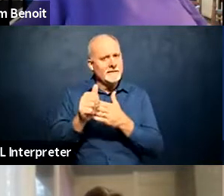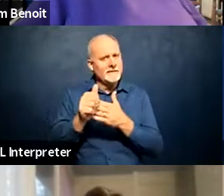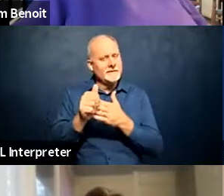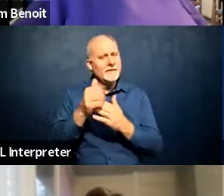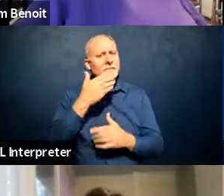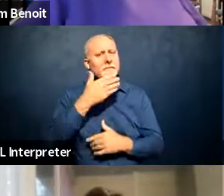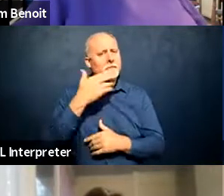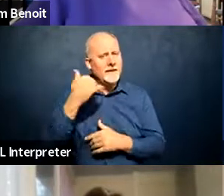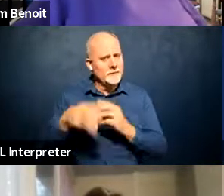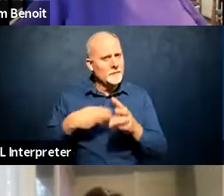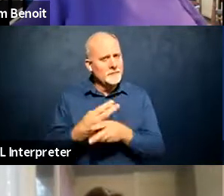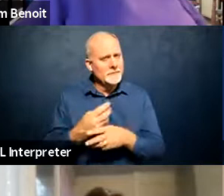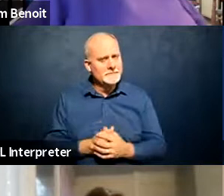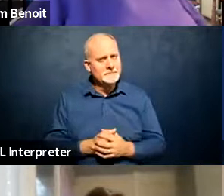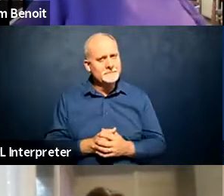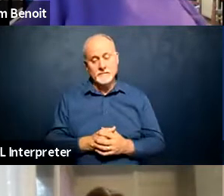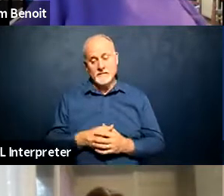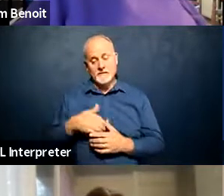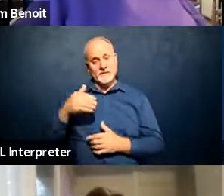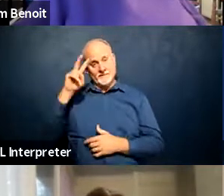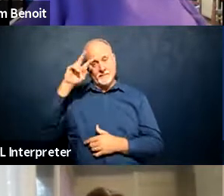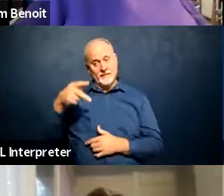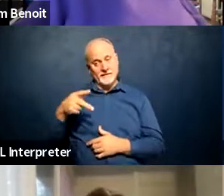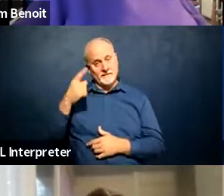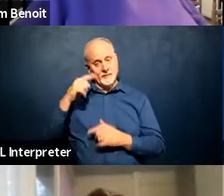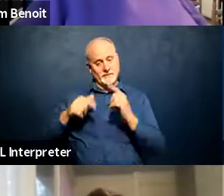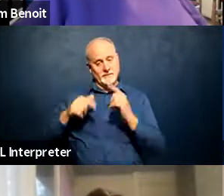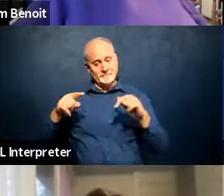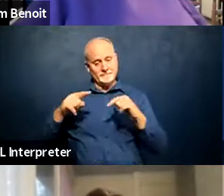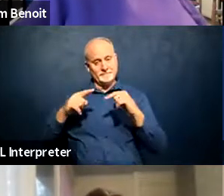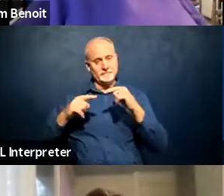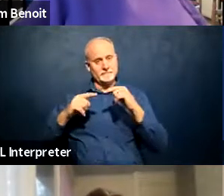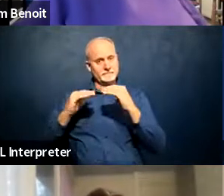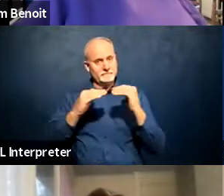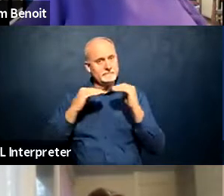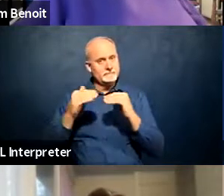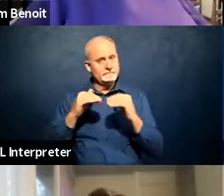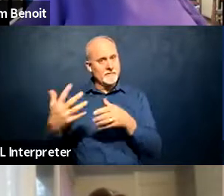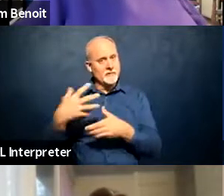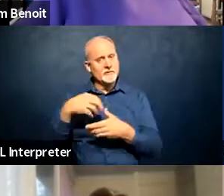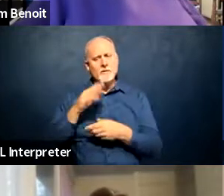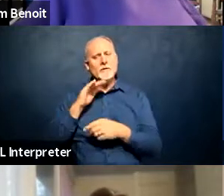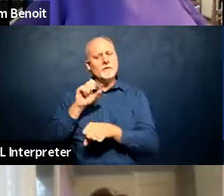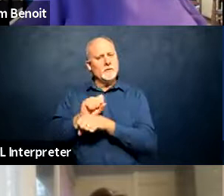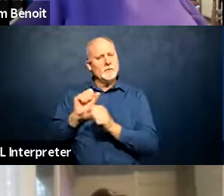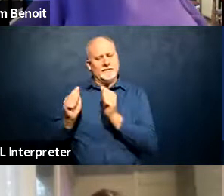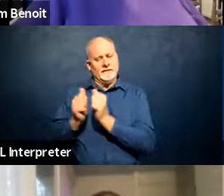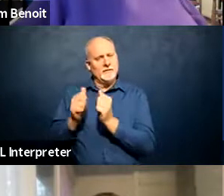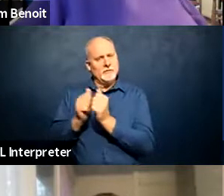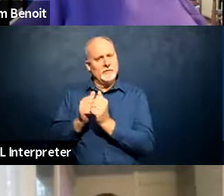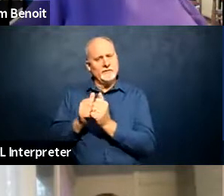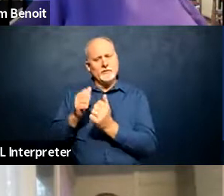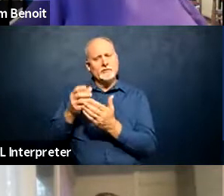few months, the Office of the Vice President for Diversity, Equity, and Inclusion will continue to work in collaboration with the Office of